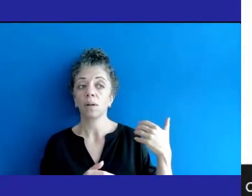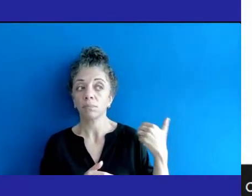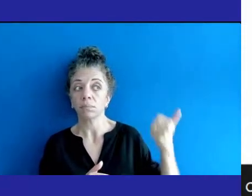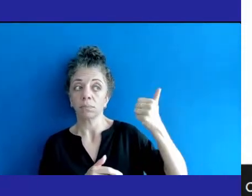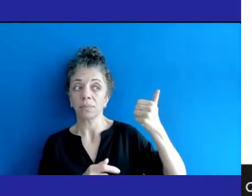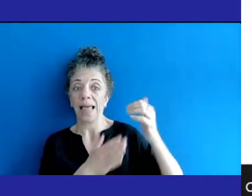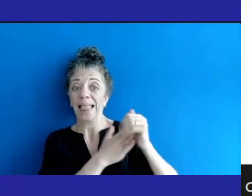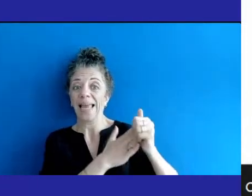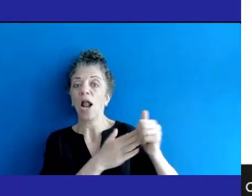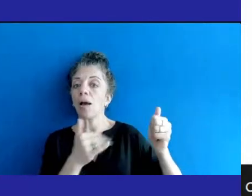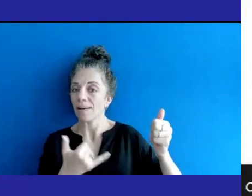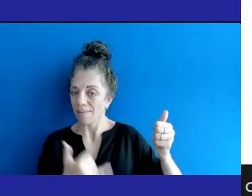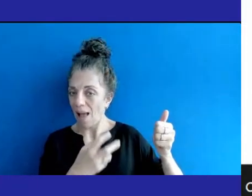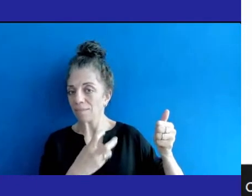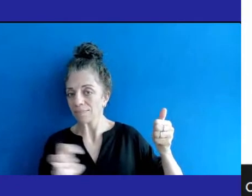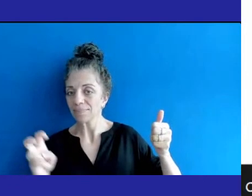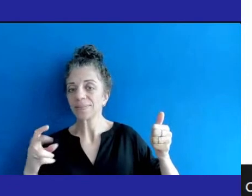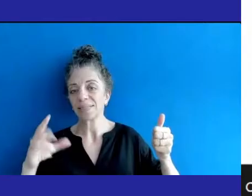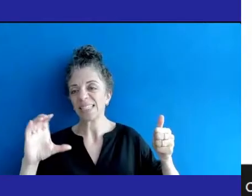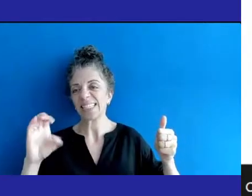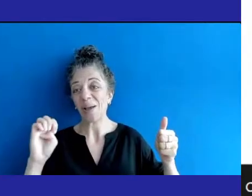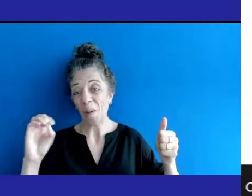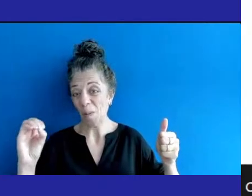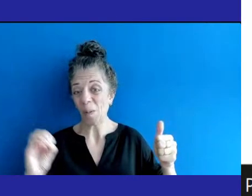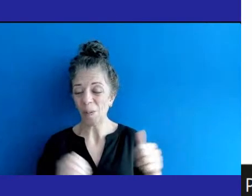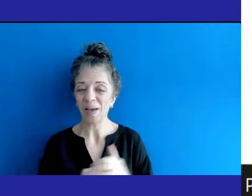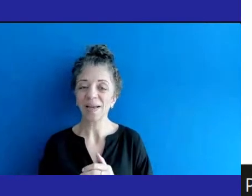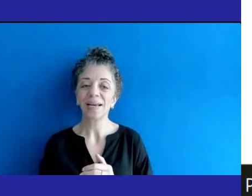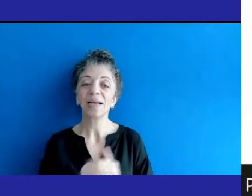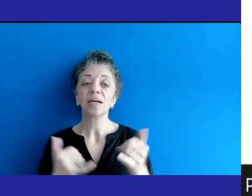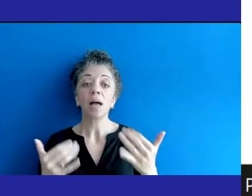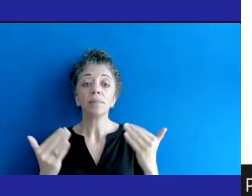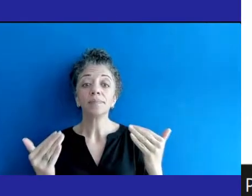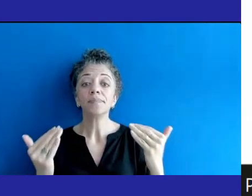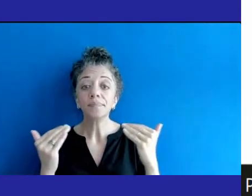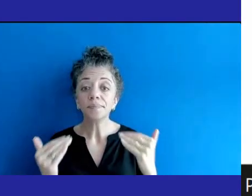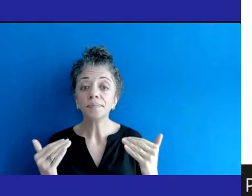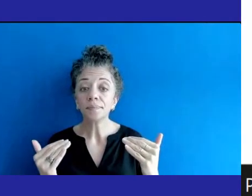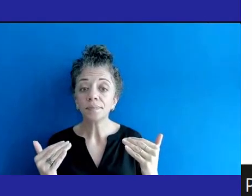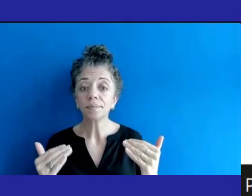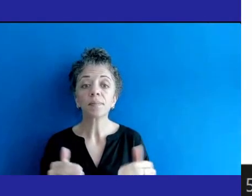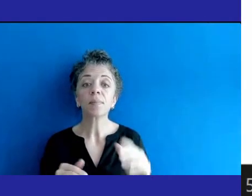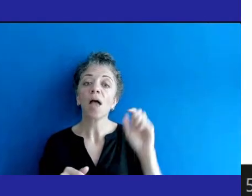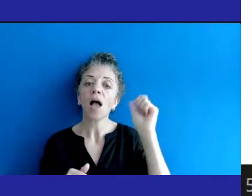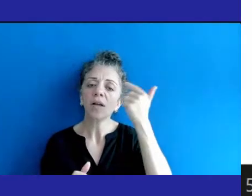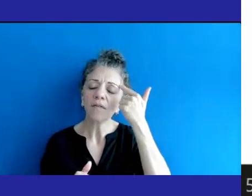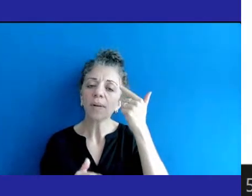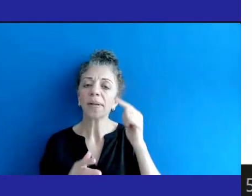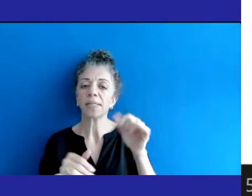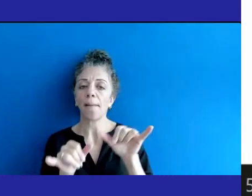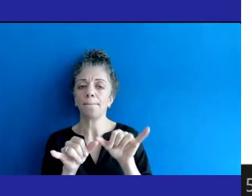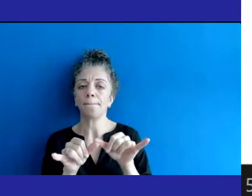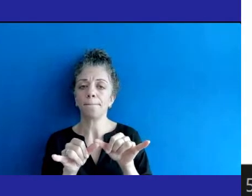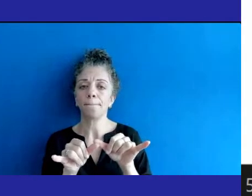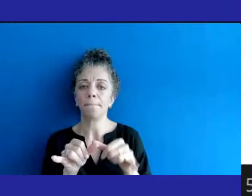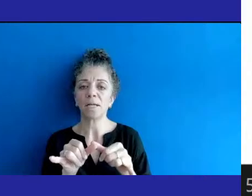PAGNY. So going ahead on governance and management, we want to build on that continued